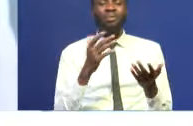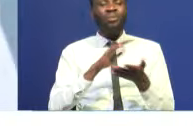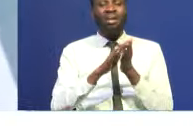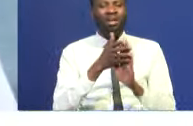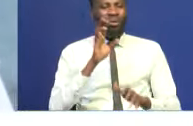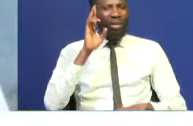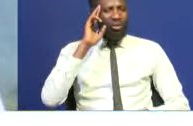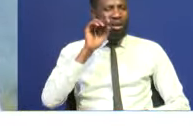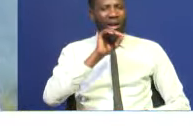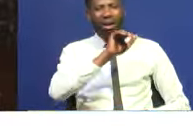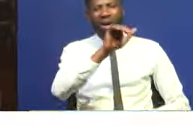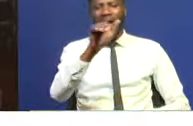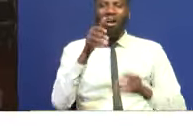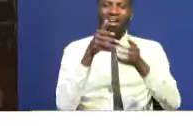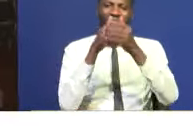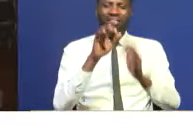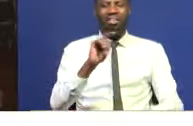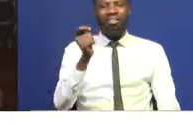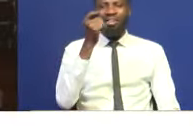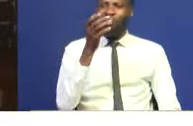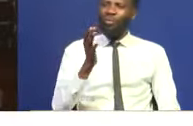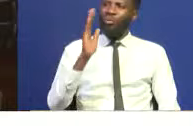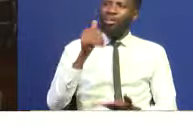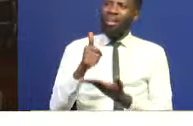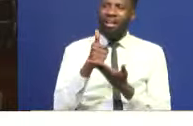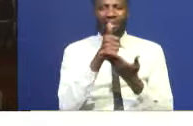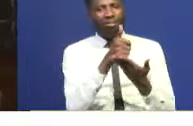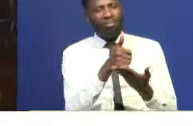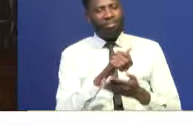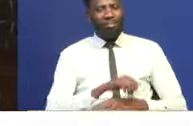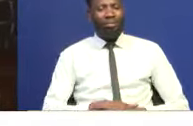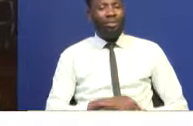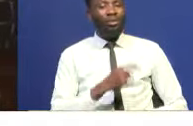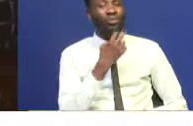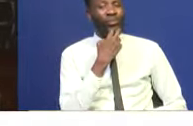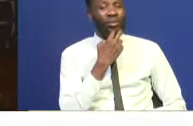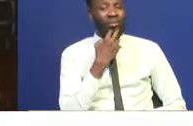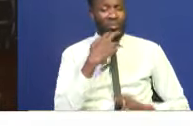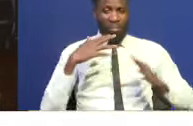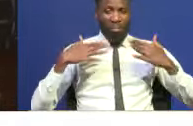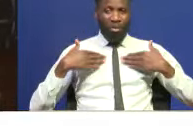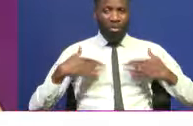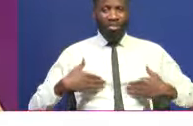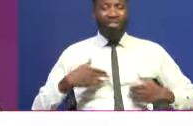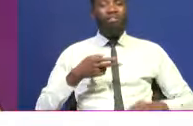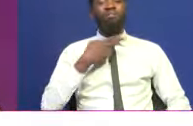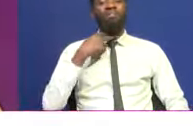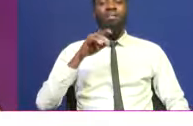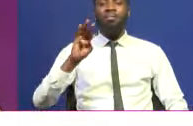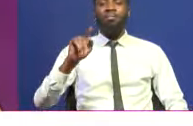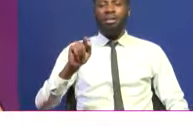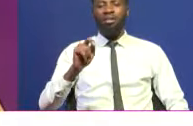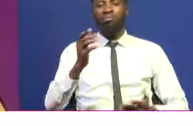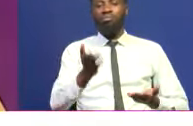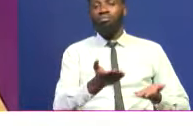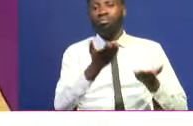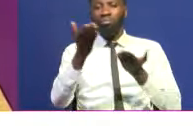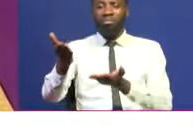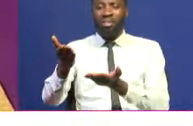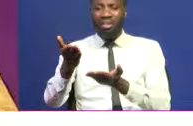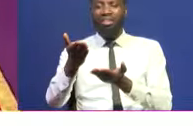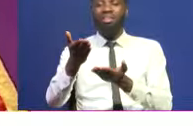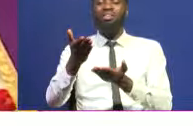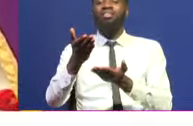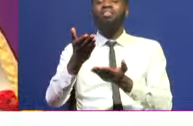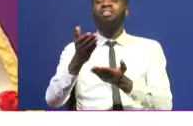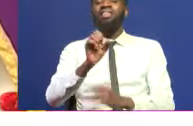Kenya. Mungu asaidie. On Tuesday, the body of Father Bet will be taken to St. Michael's Terige High School